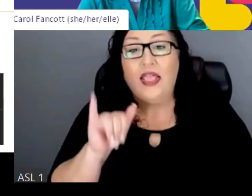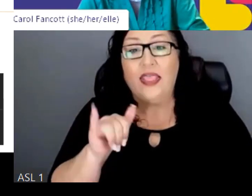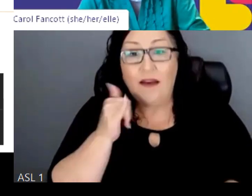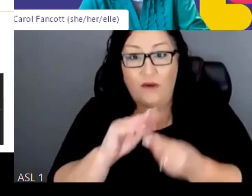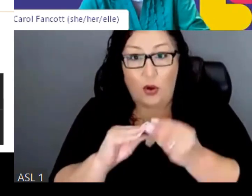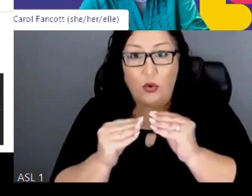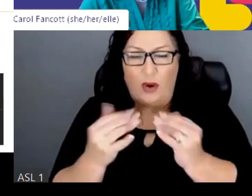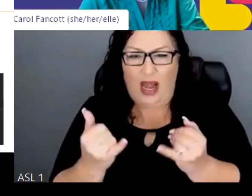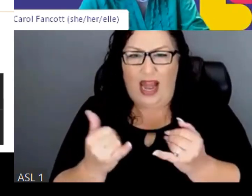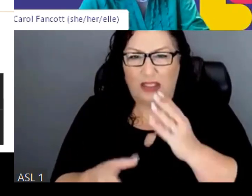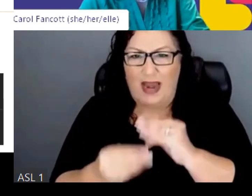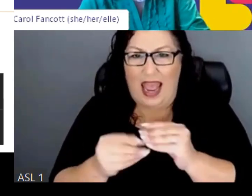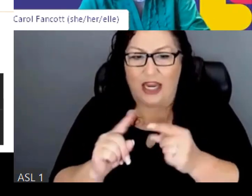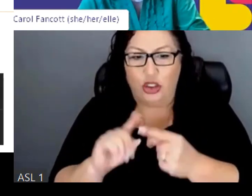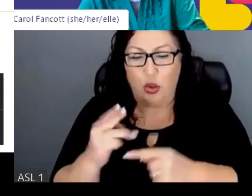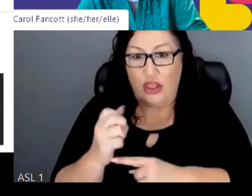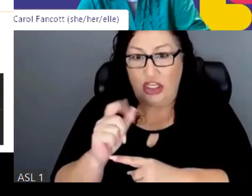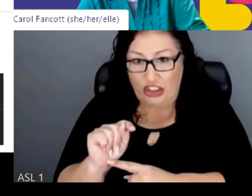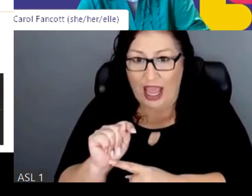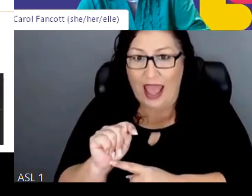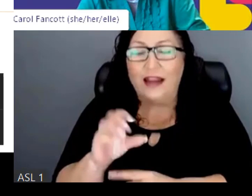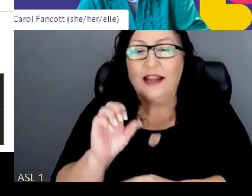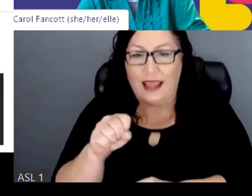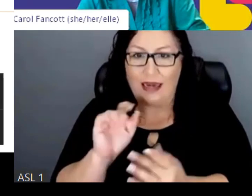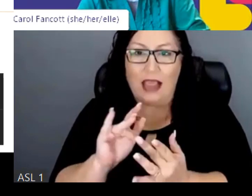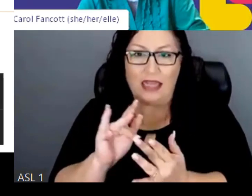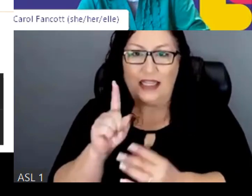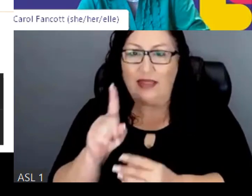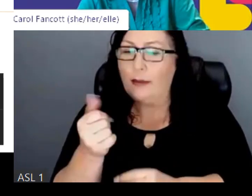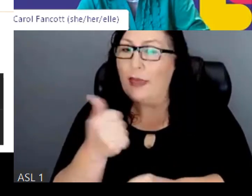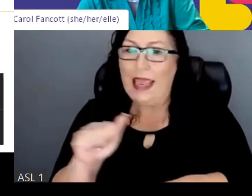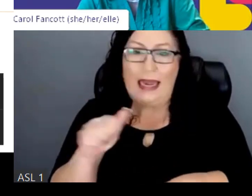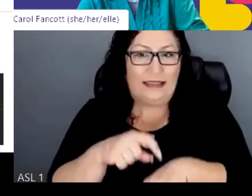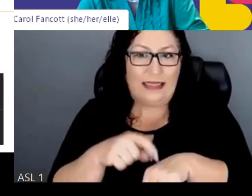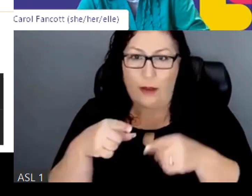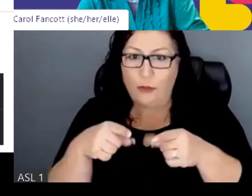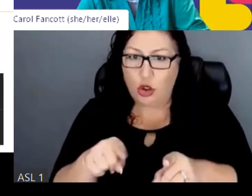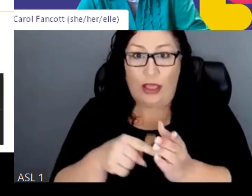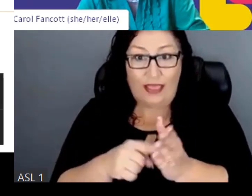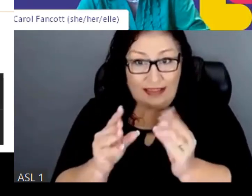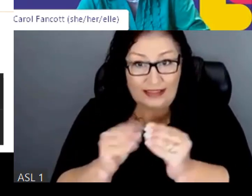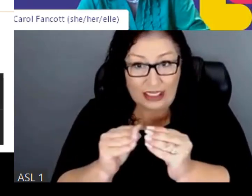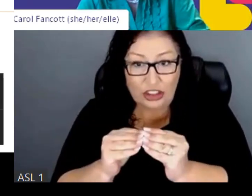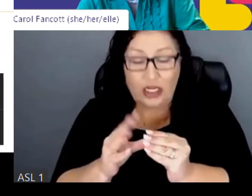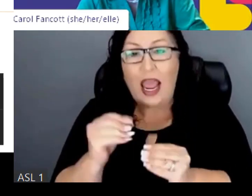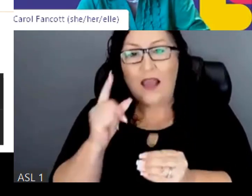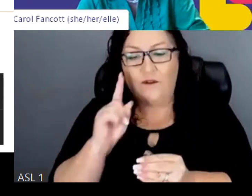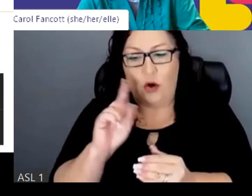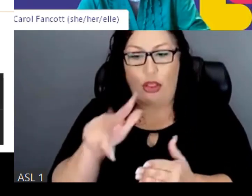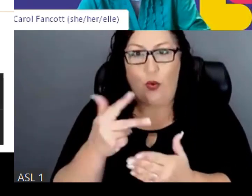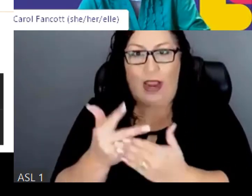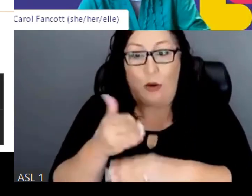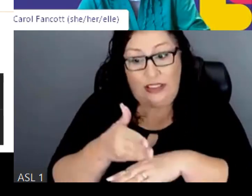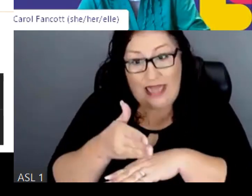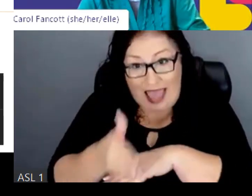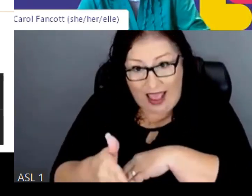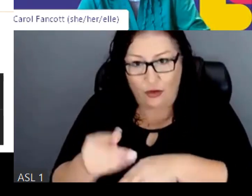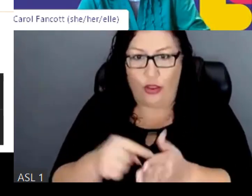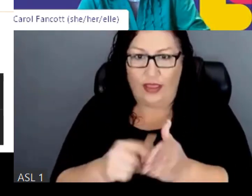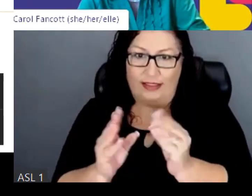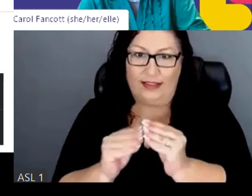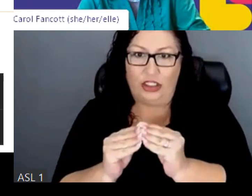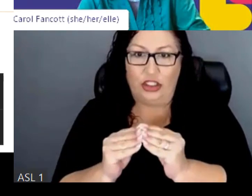1-888-829-5815. And this number has now been added to the chat, and you may contact them at any point during this session and for 3